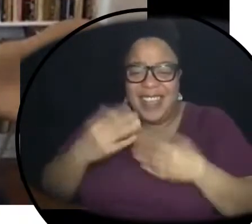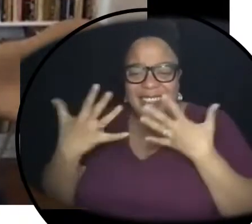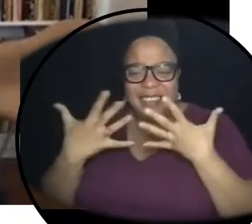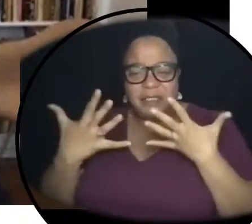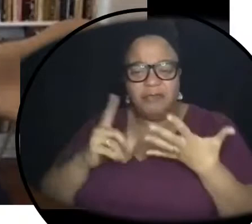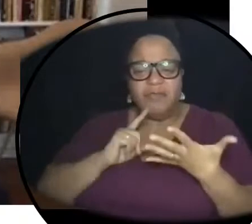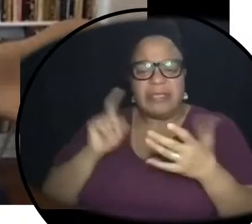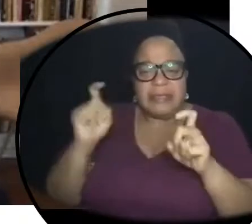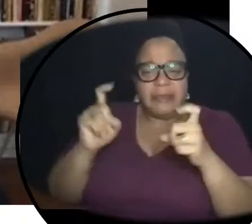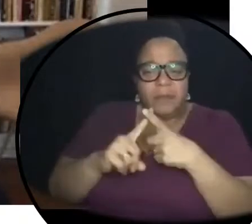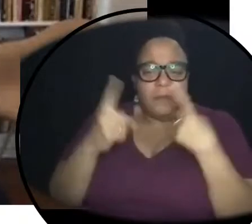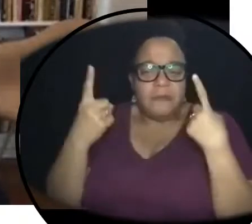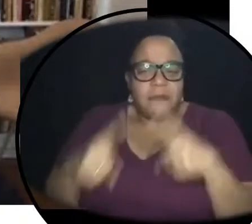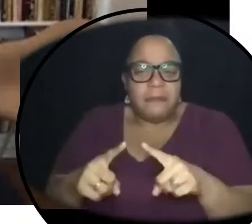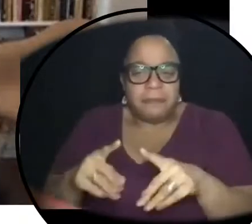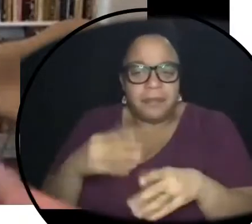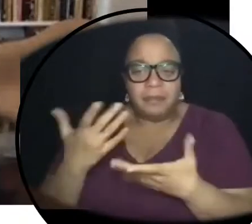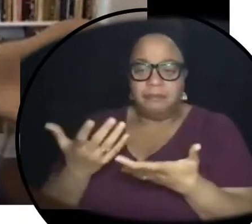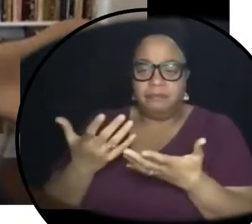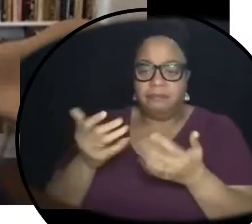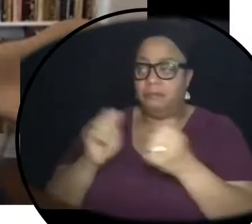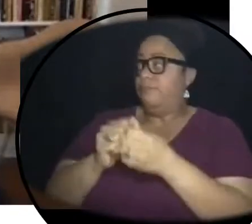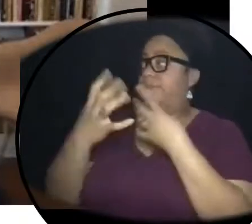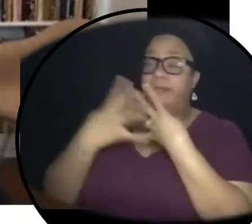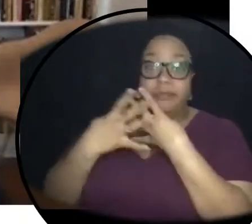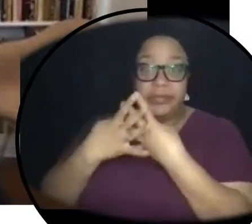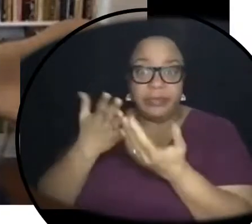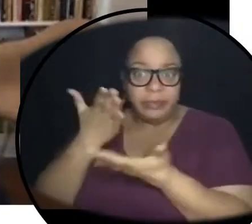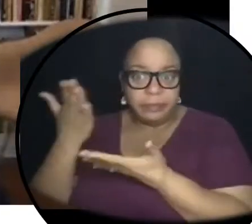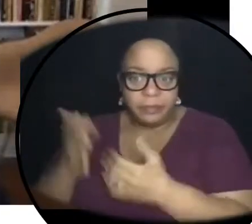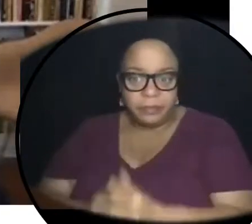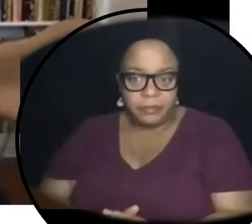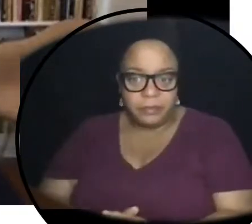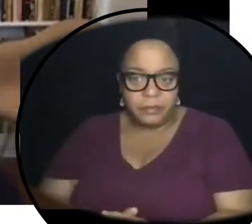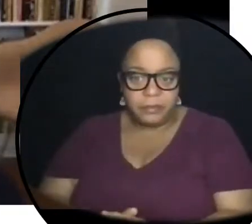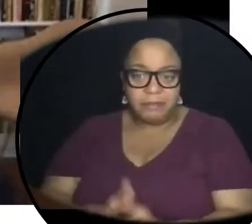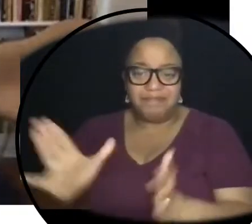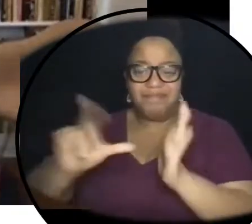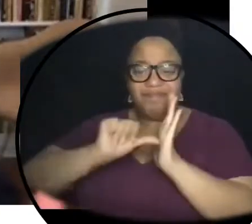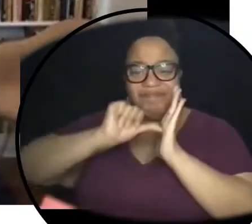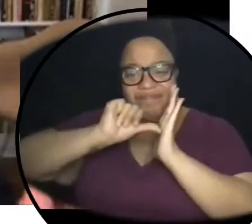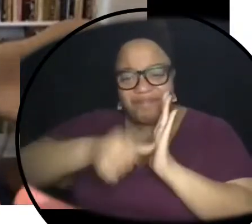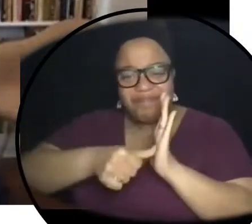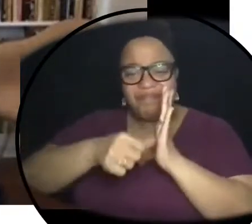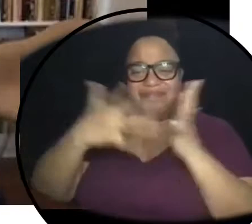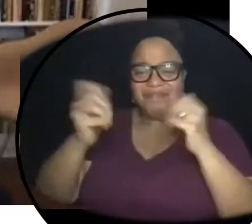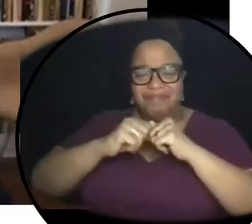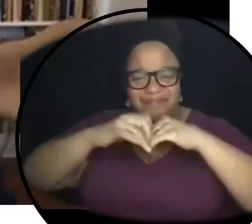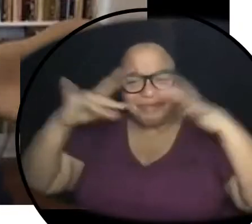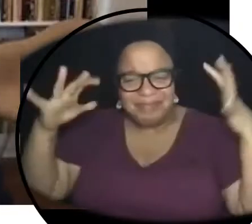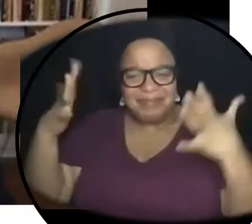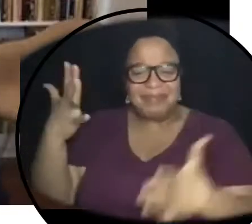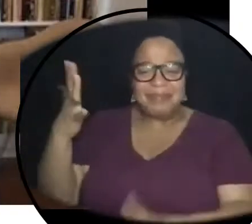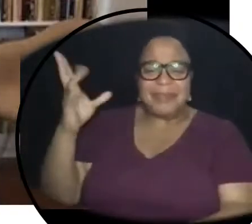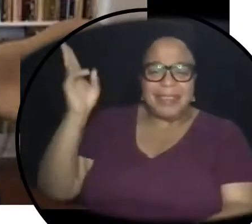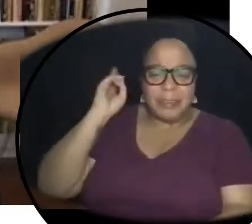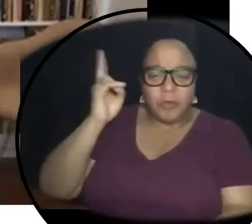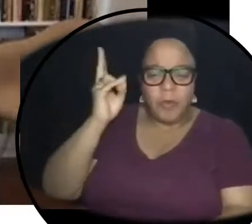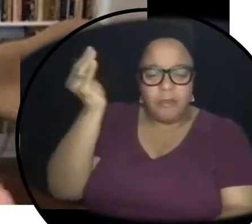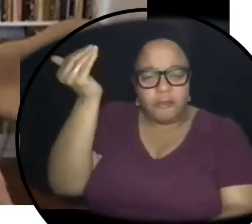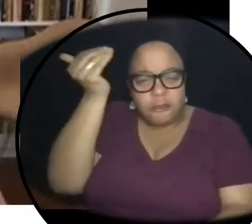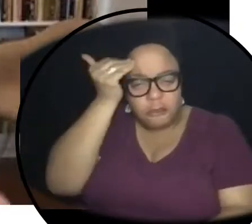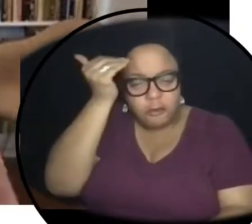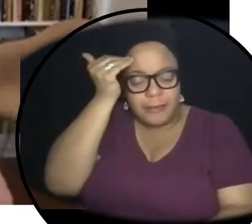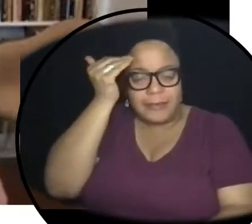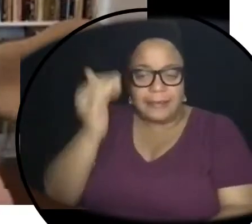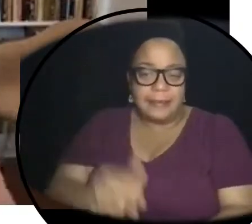literature and I studied philosophy, but always in historical contexts. And I say that because